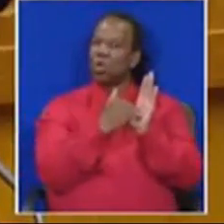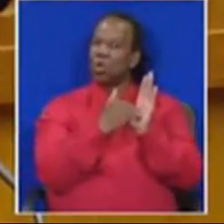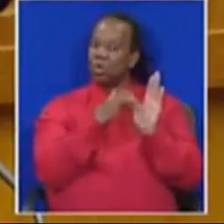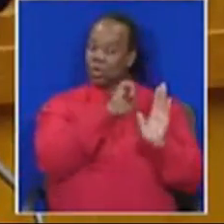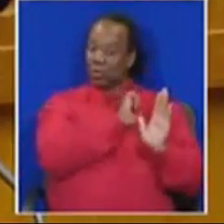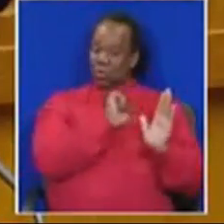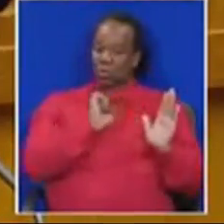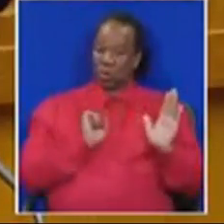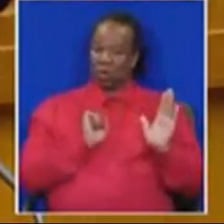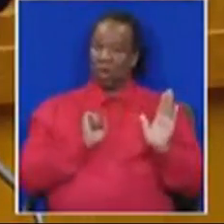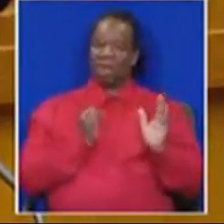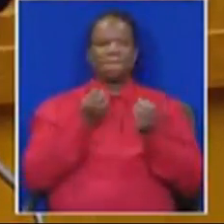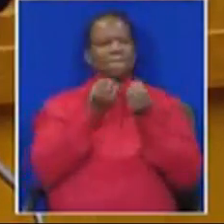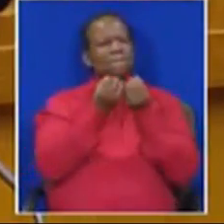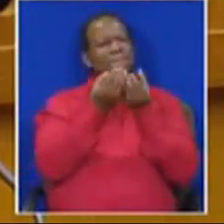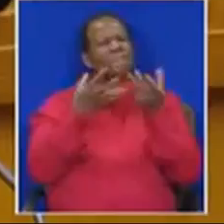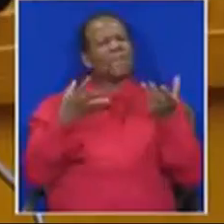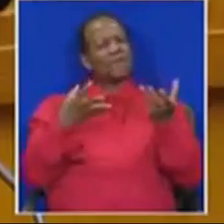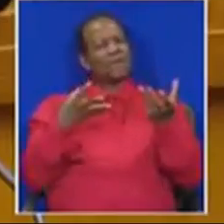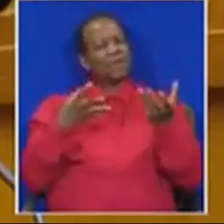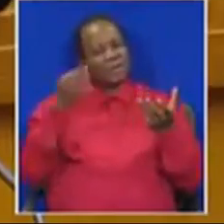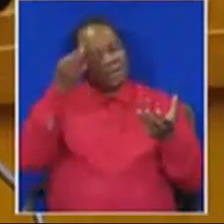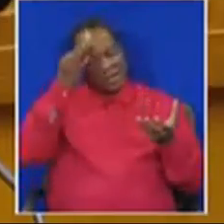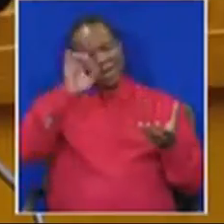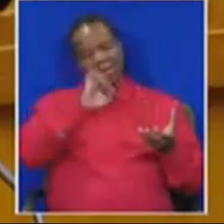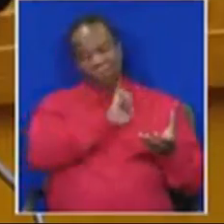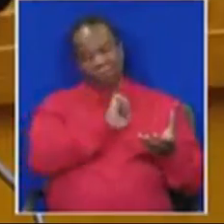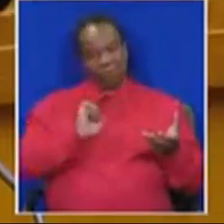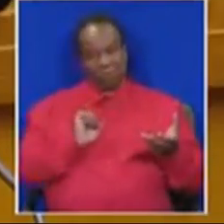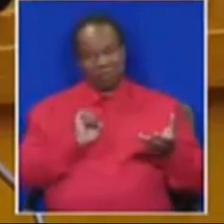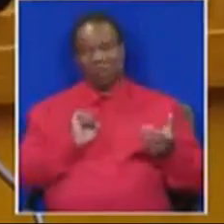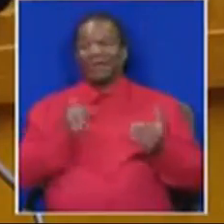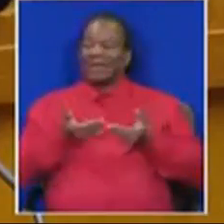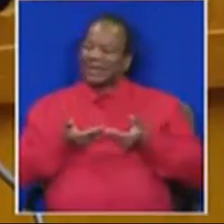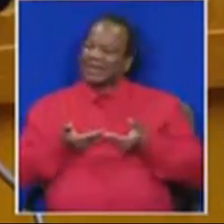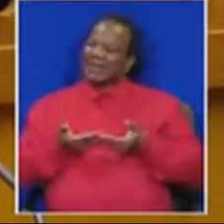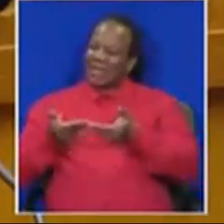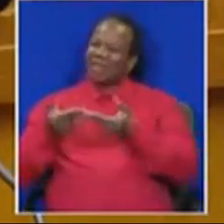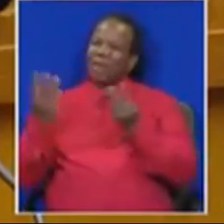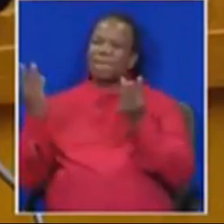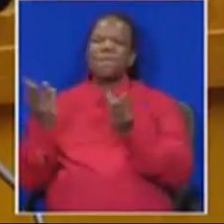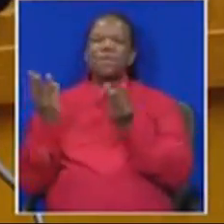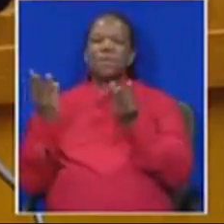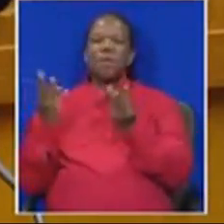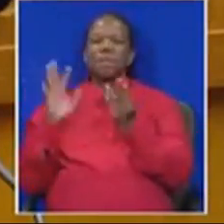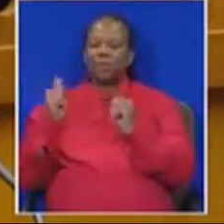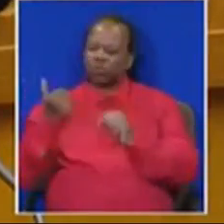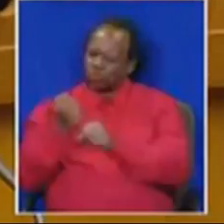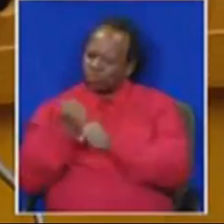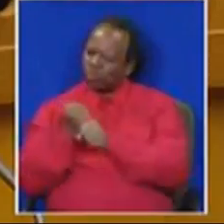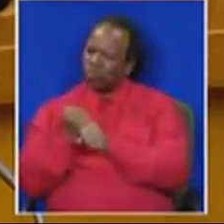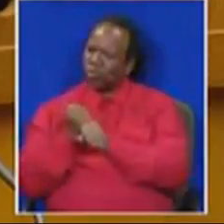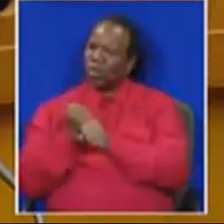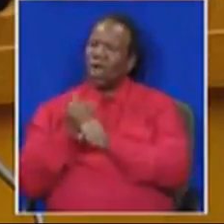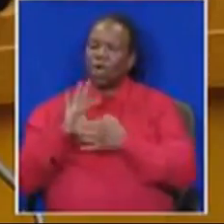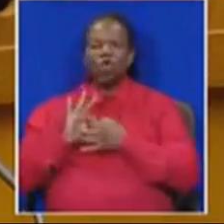servants serve our people and our nation with diligence and commitment. and they